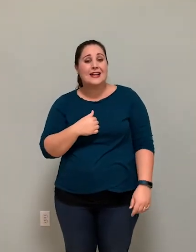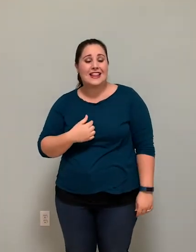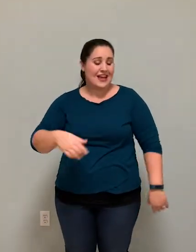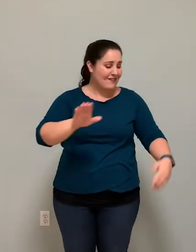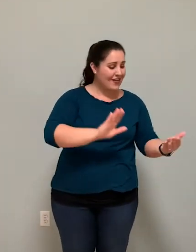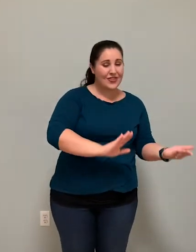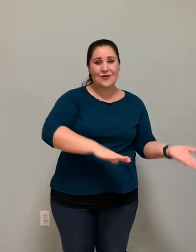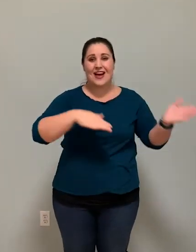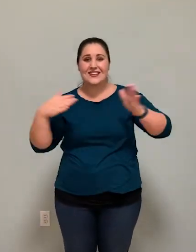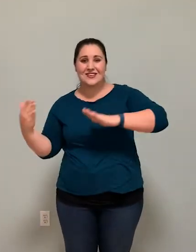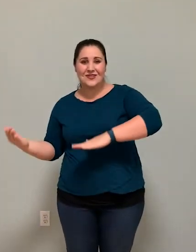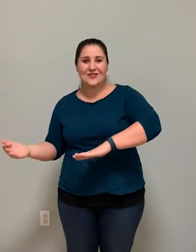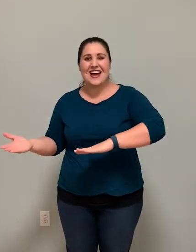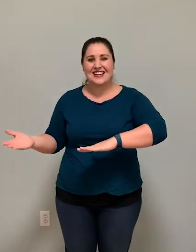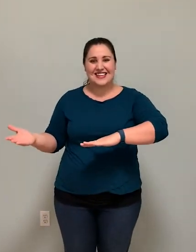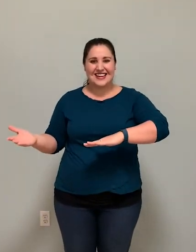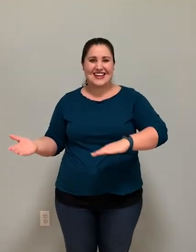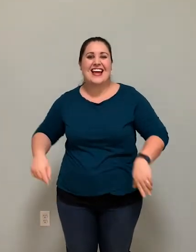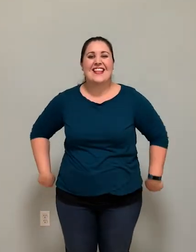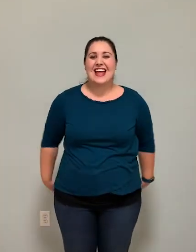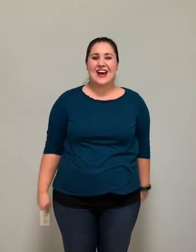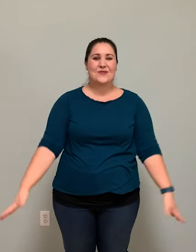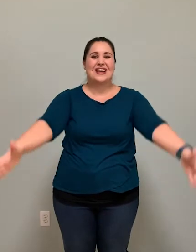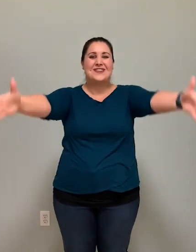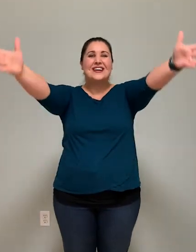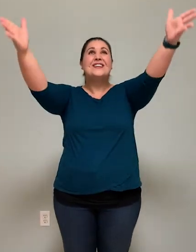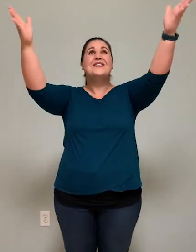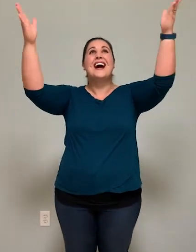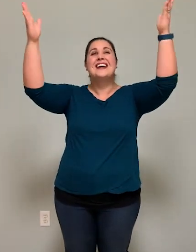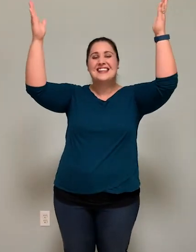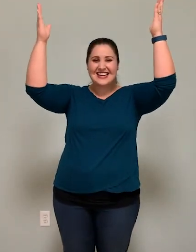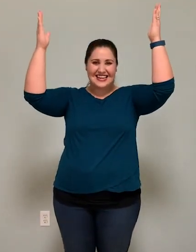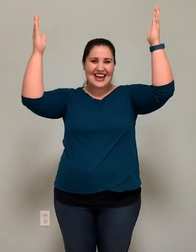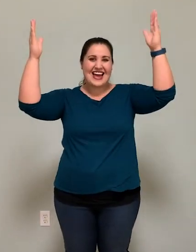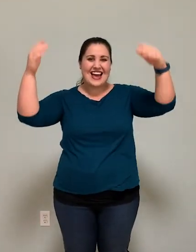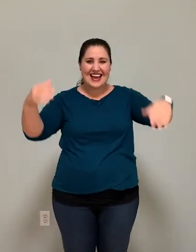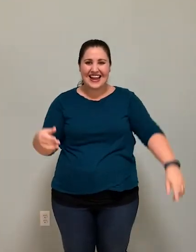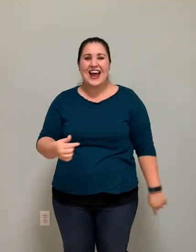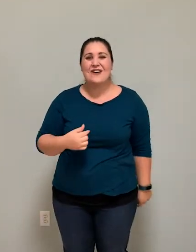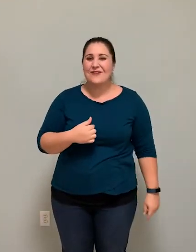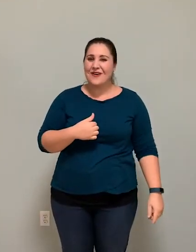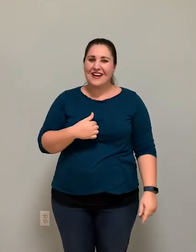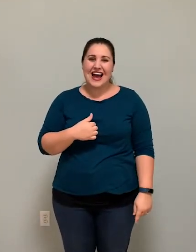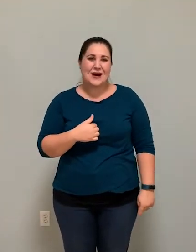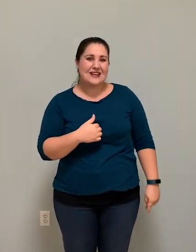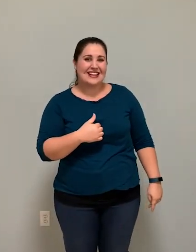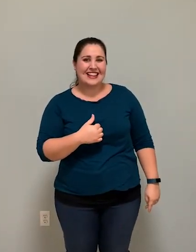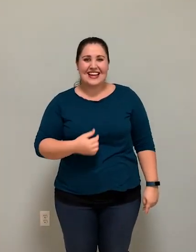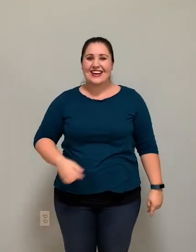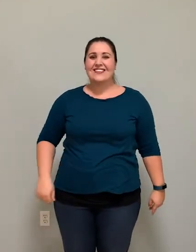I believe in the resurrection, that we will rise again, for